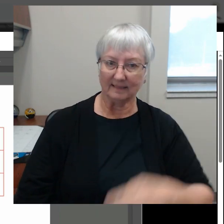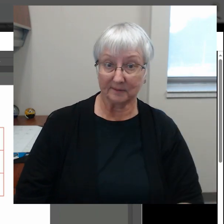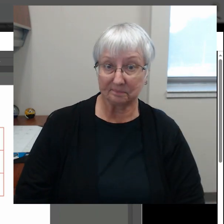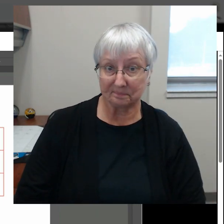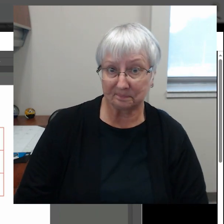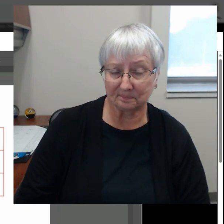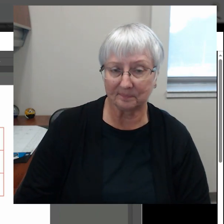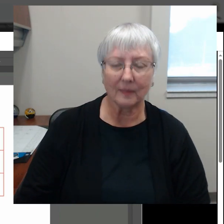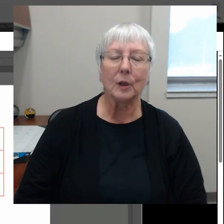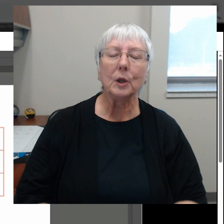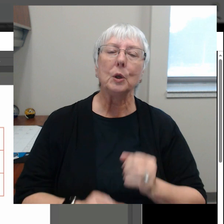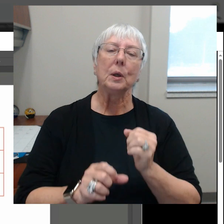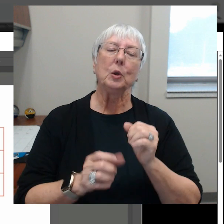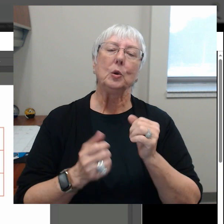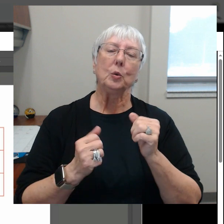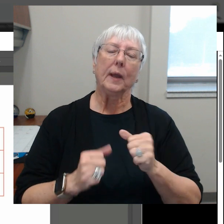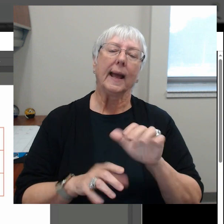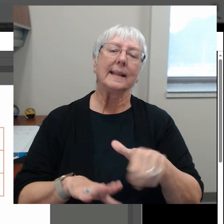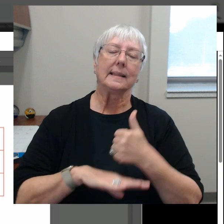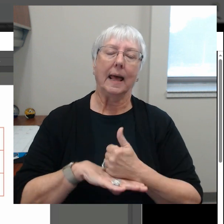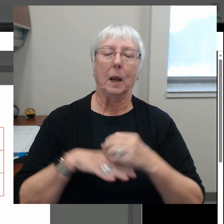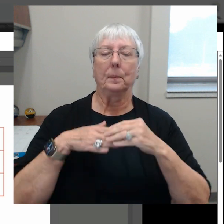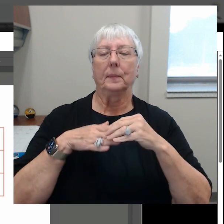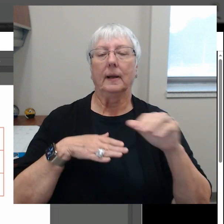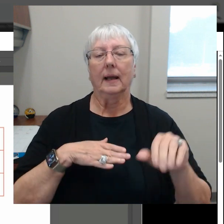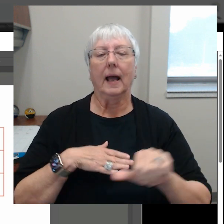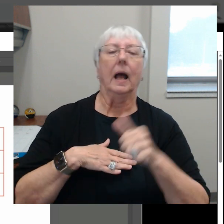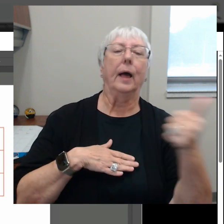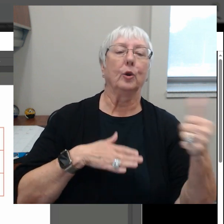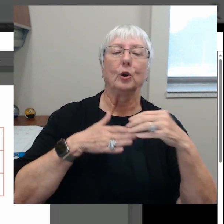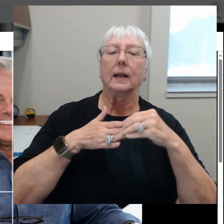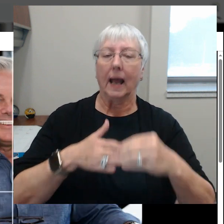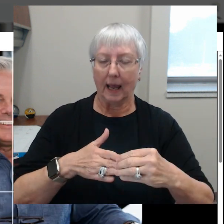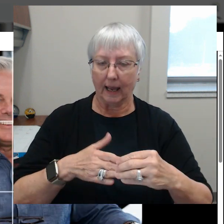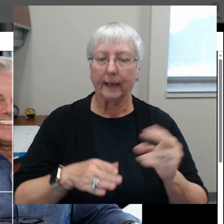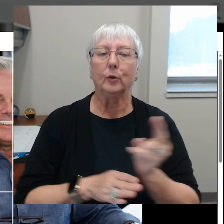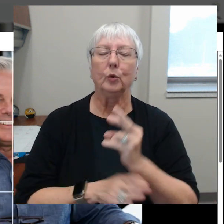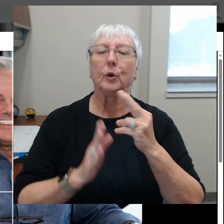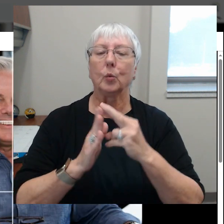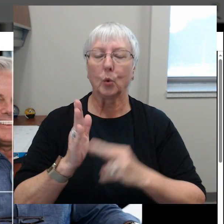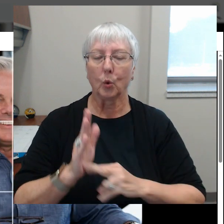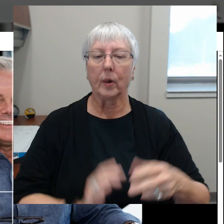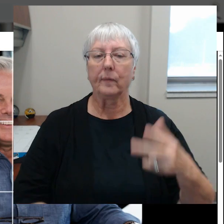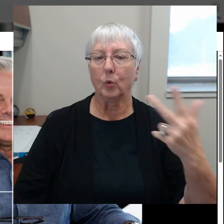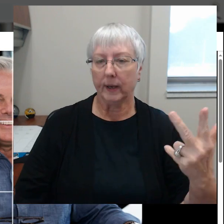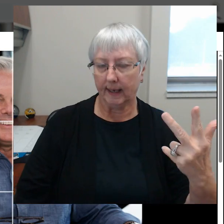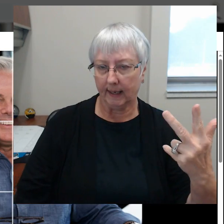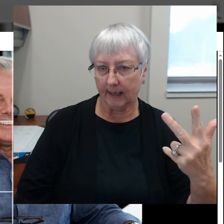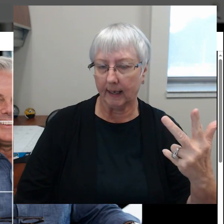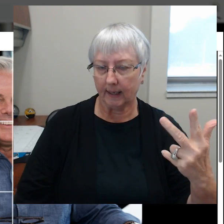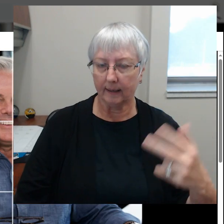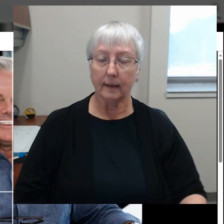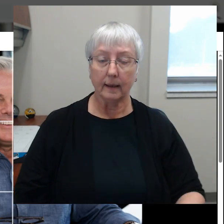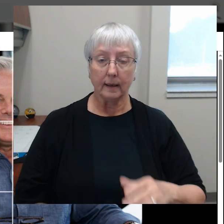section, begin by creating a set of guides using the rule of thirds. The layout is divided into